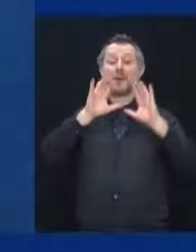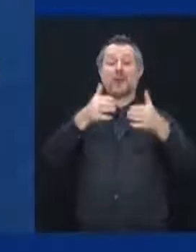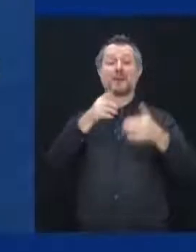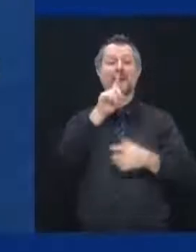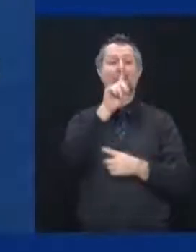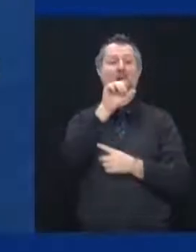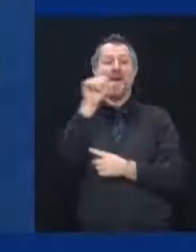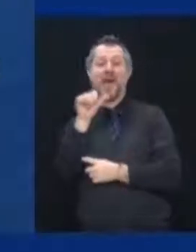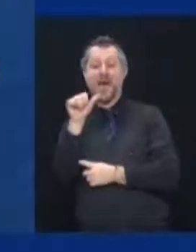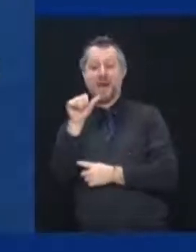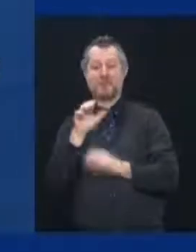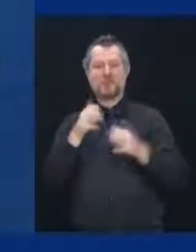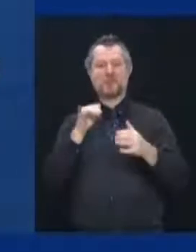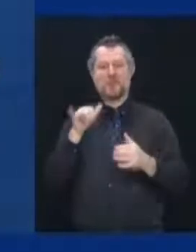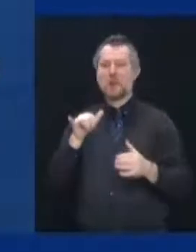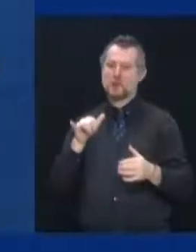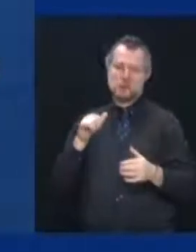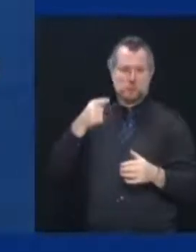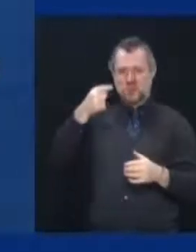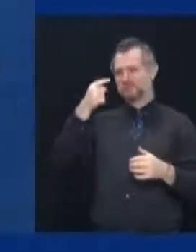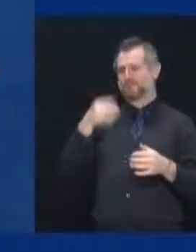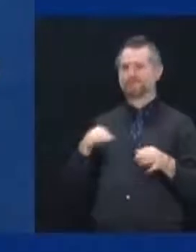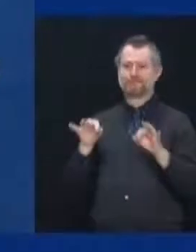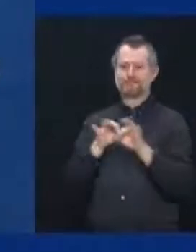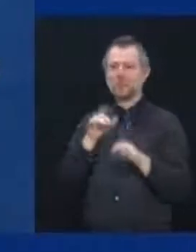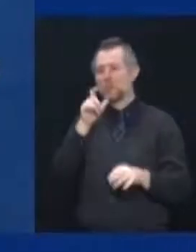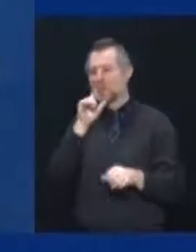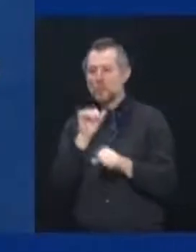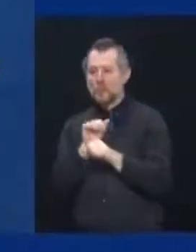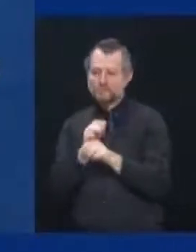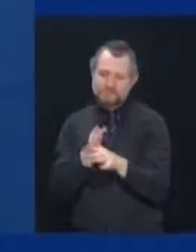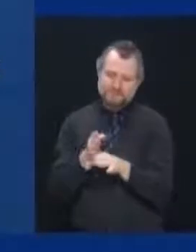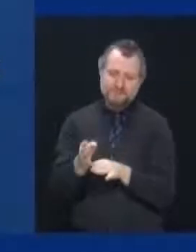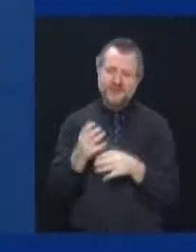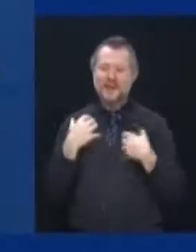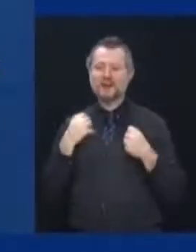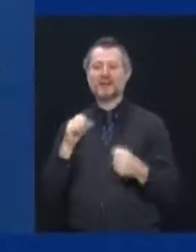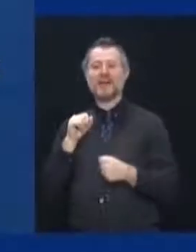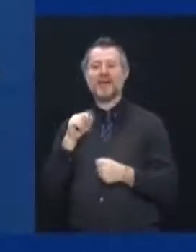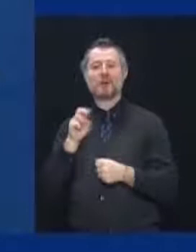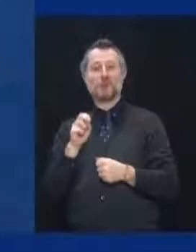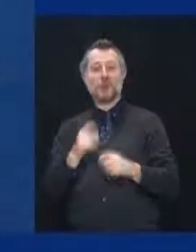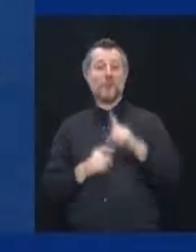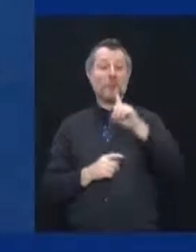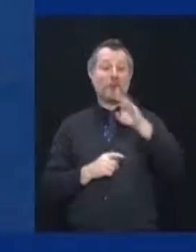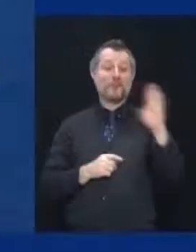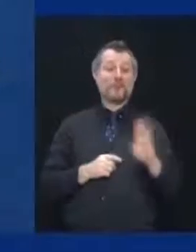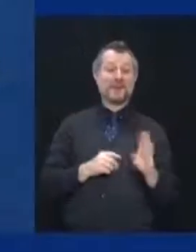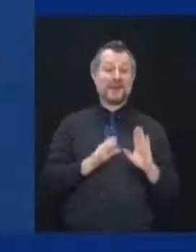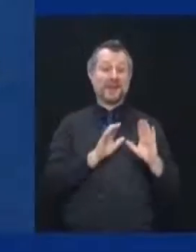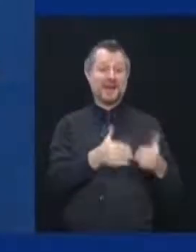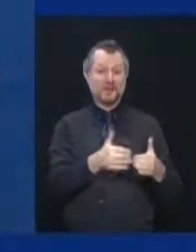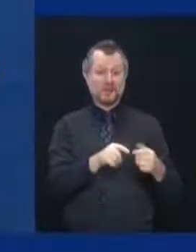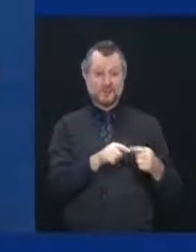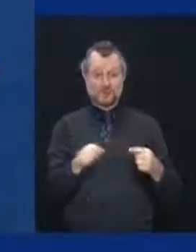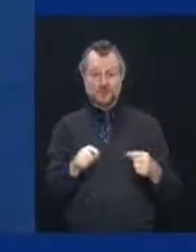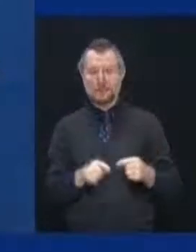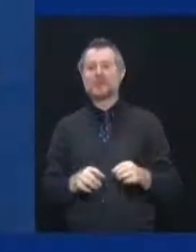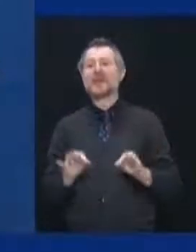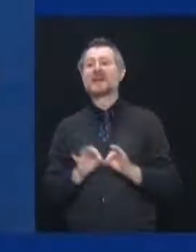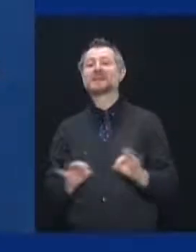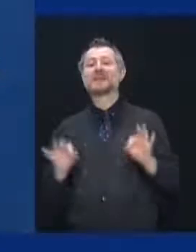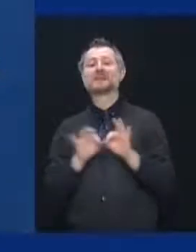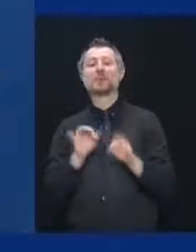1A. 1A was basically healthcare workers. 1B was essential workers